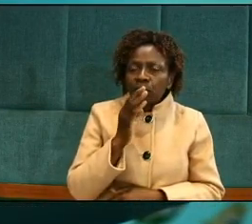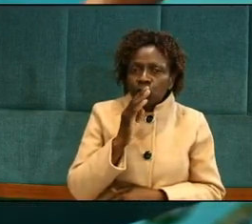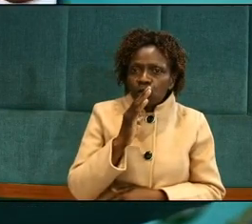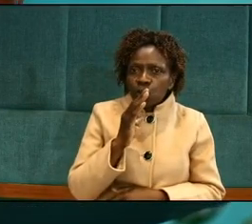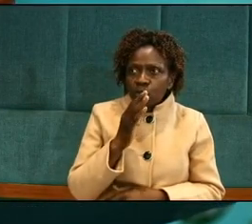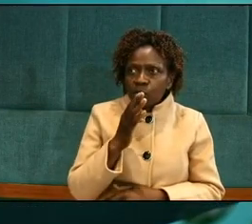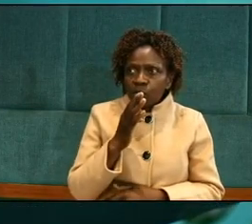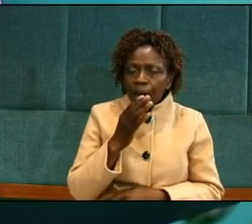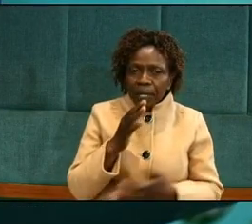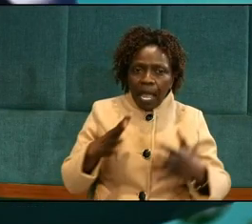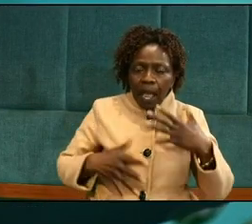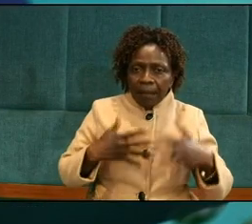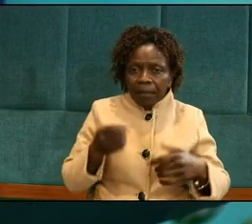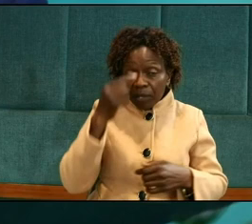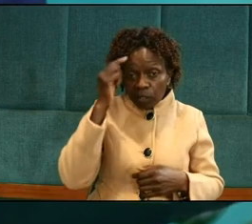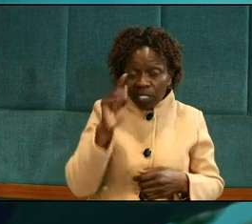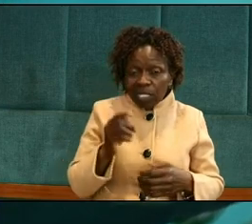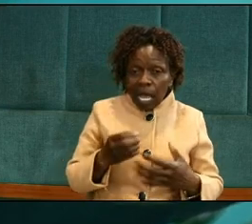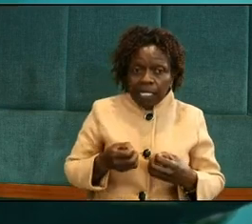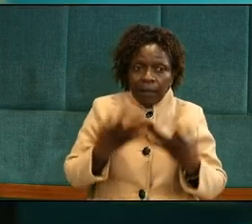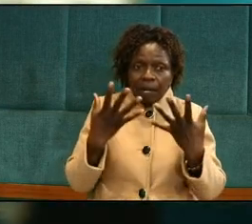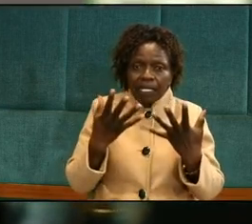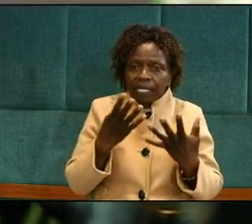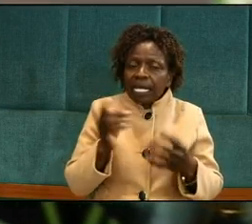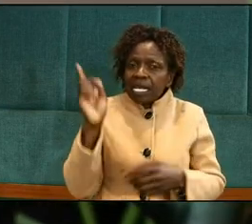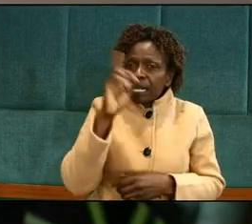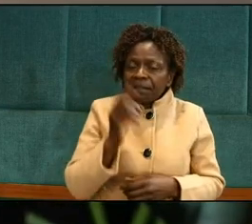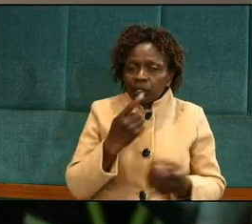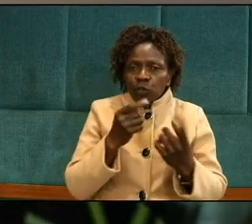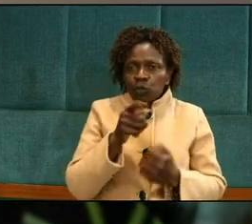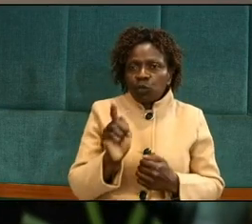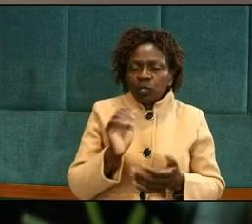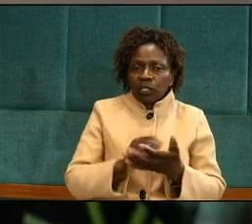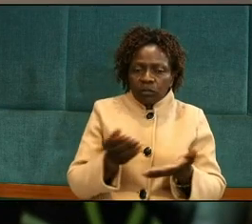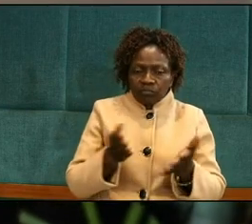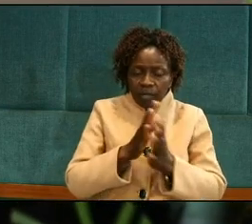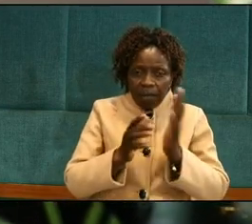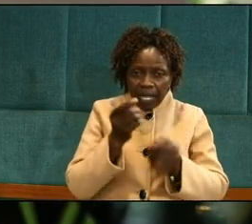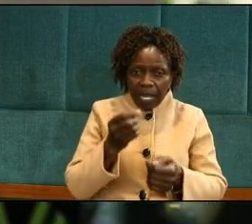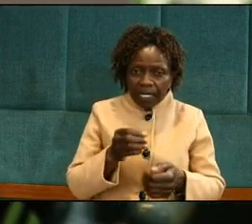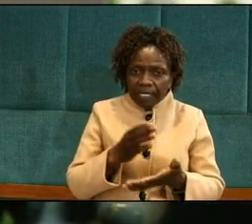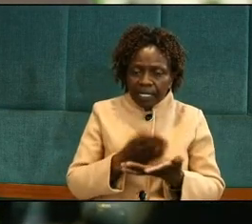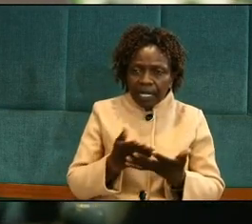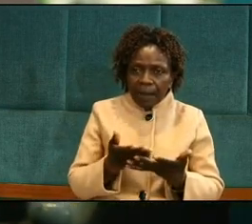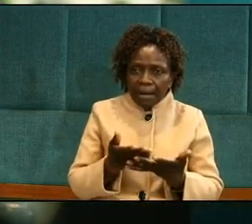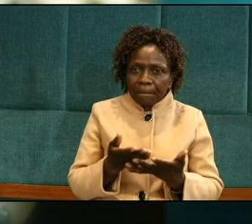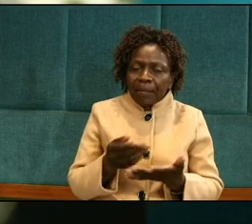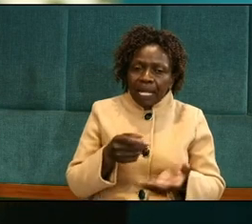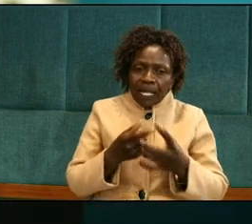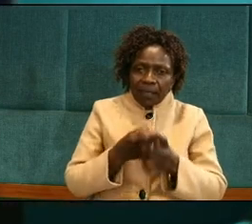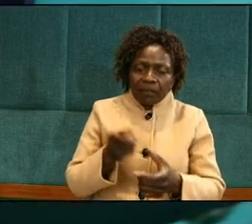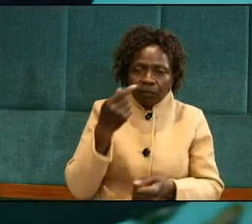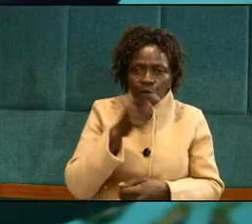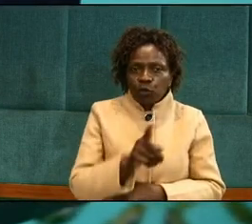You would be thrilled because this is a surprise. He never told you that he was going to prepare a certain package to you.